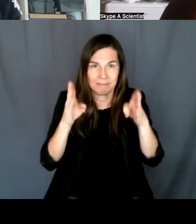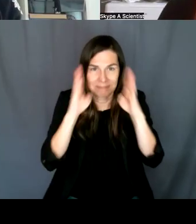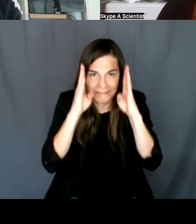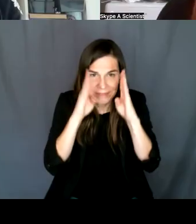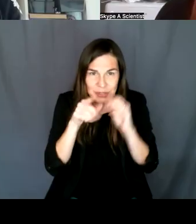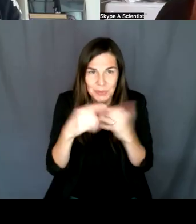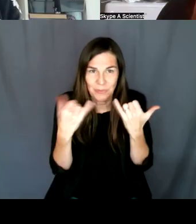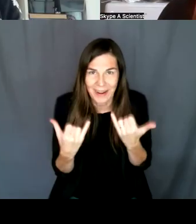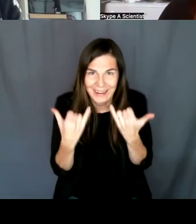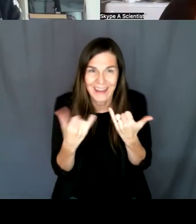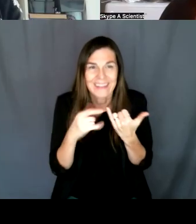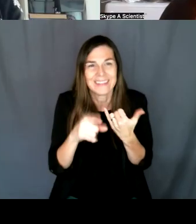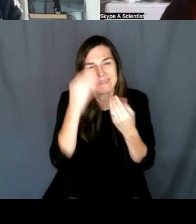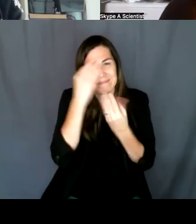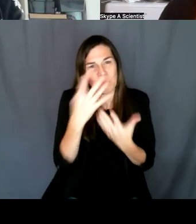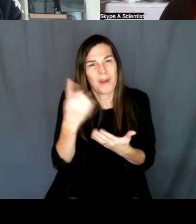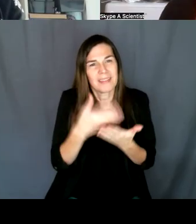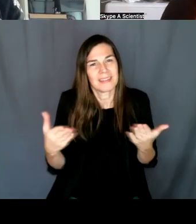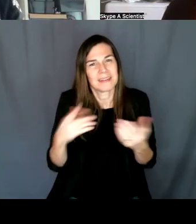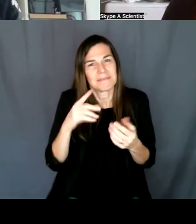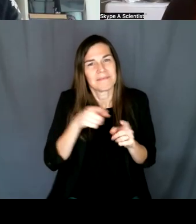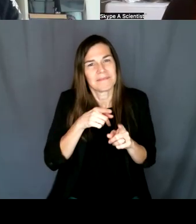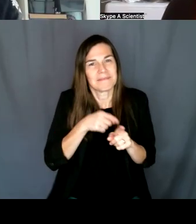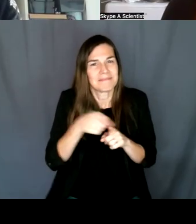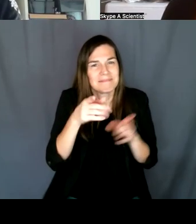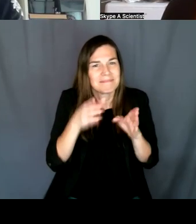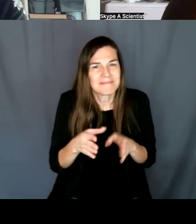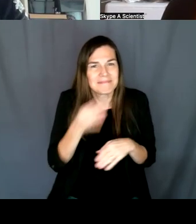one thing about your area of expertise, what would it be?